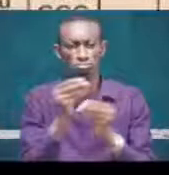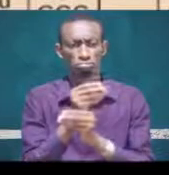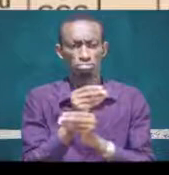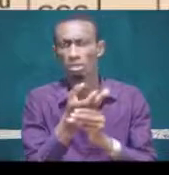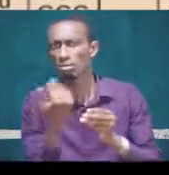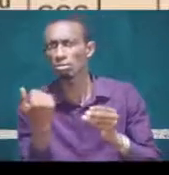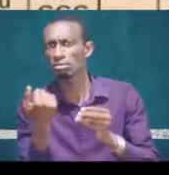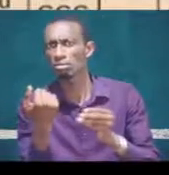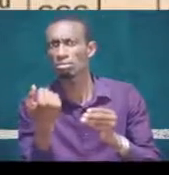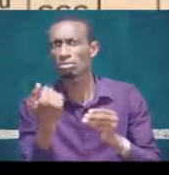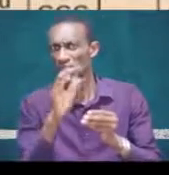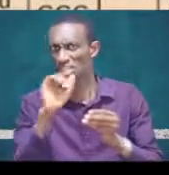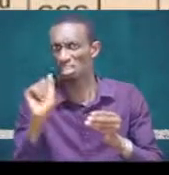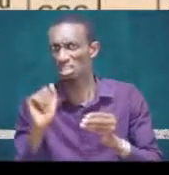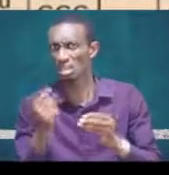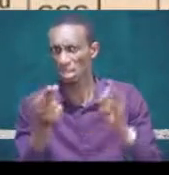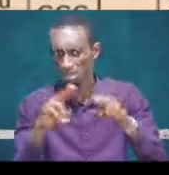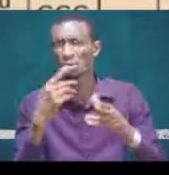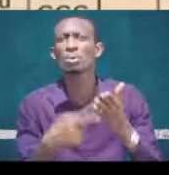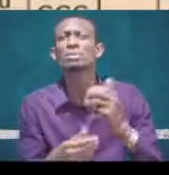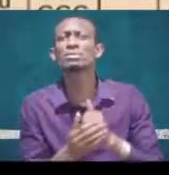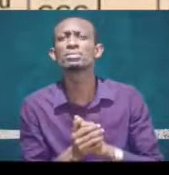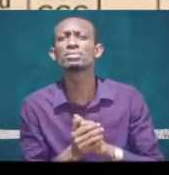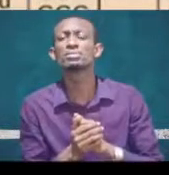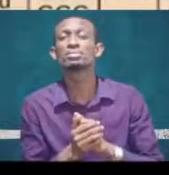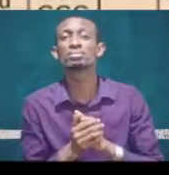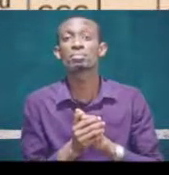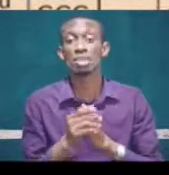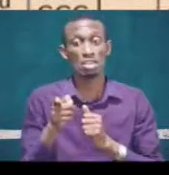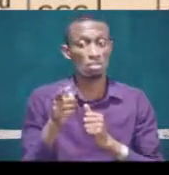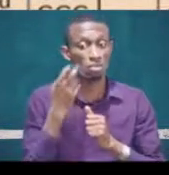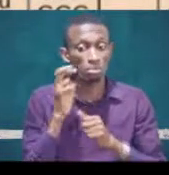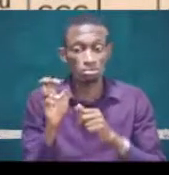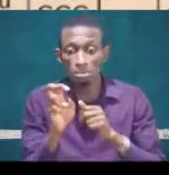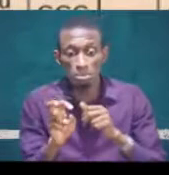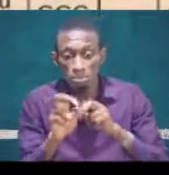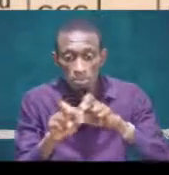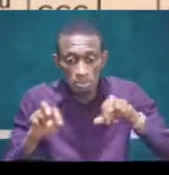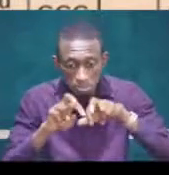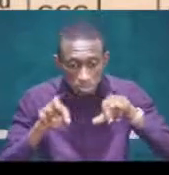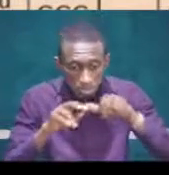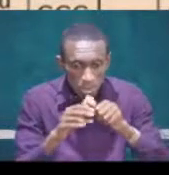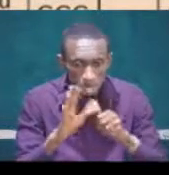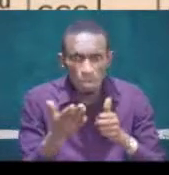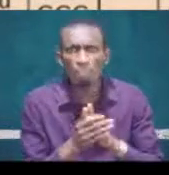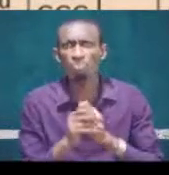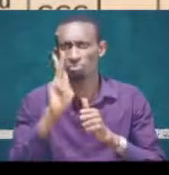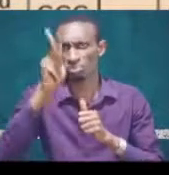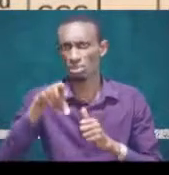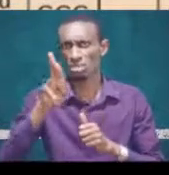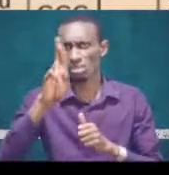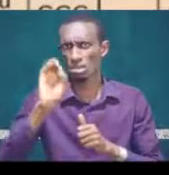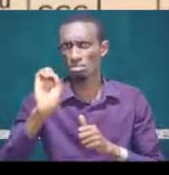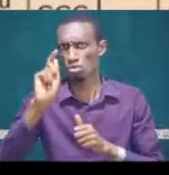2, in these experiments they carried out, were they able to find out the truth about how the proteins we have in our body are